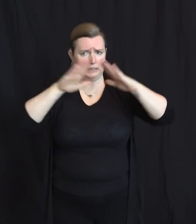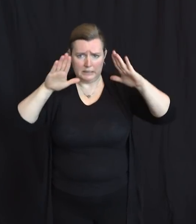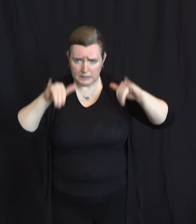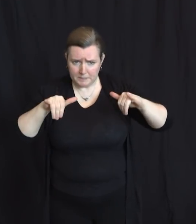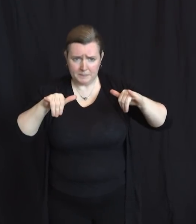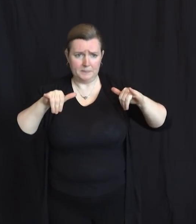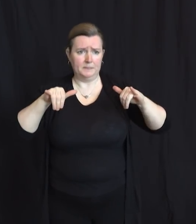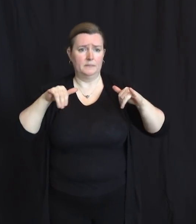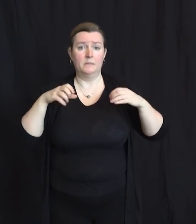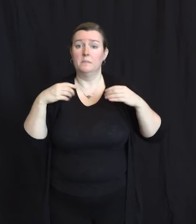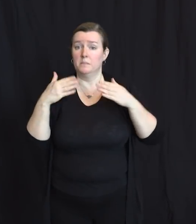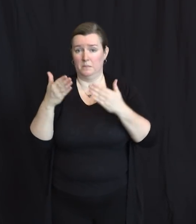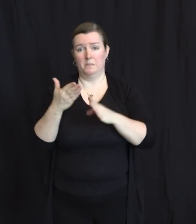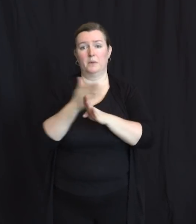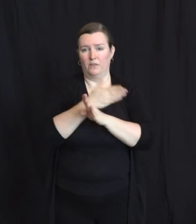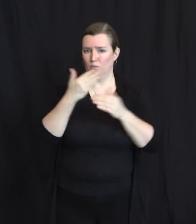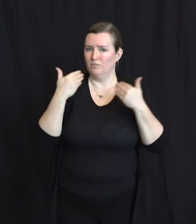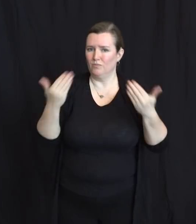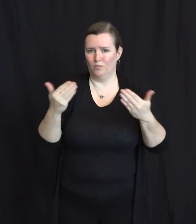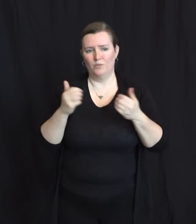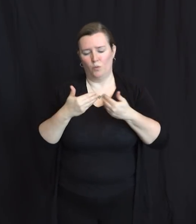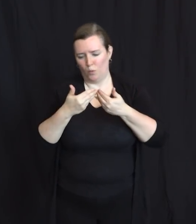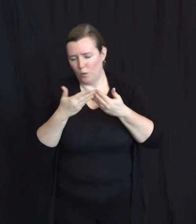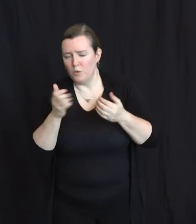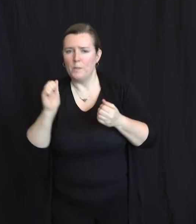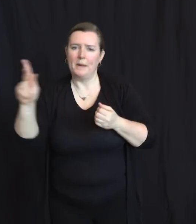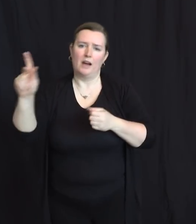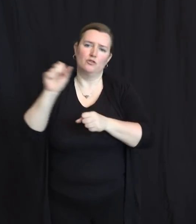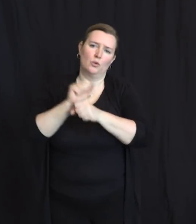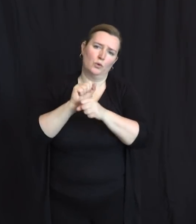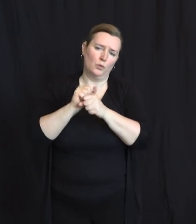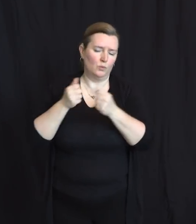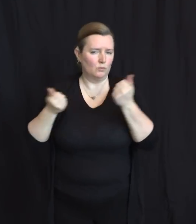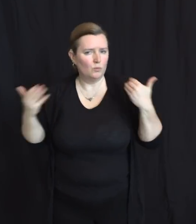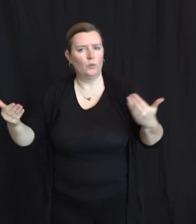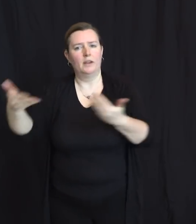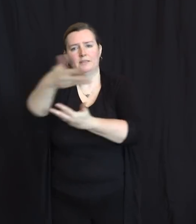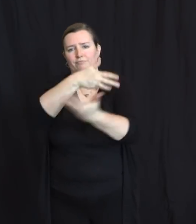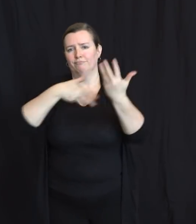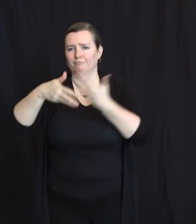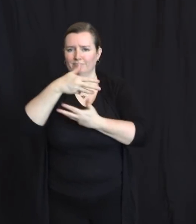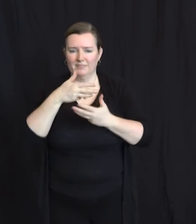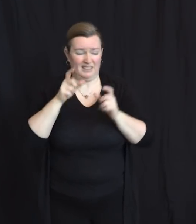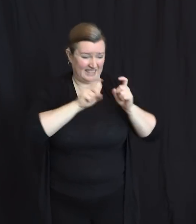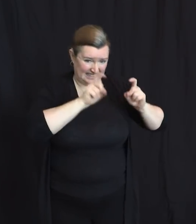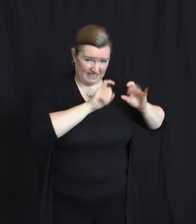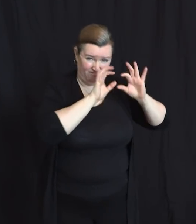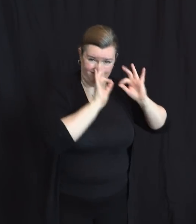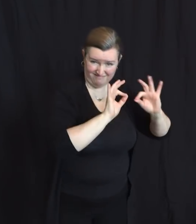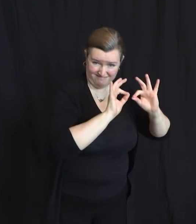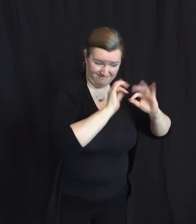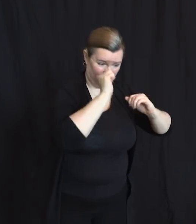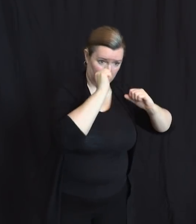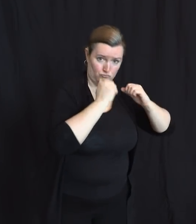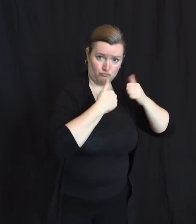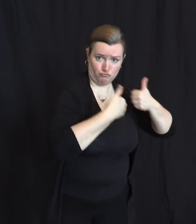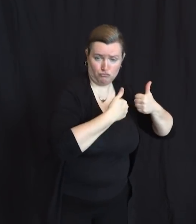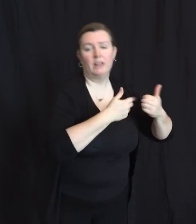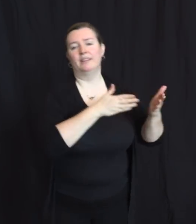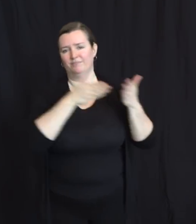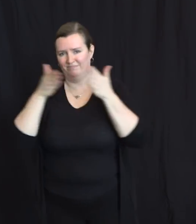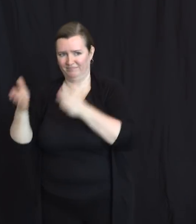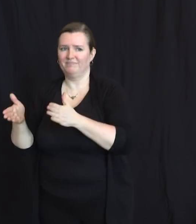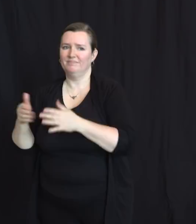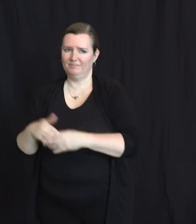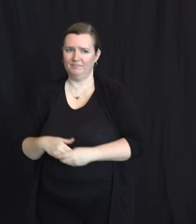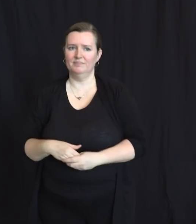begin to reopen responsibly our state. I said it on Monday, I still believe it today on Thursday, that we need to